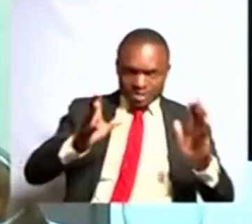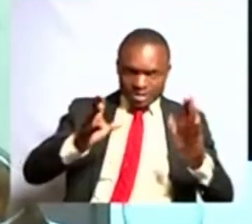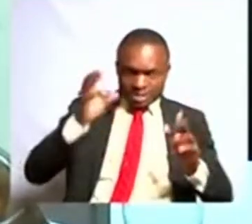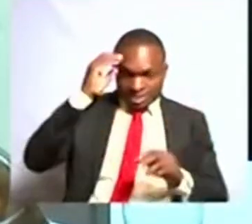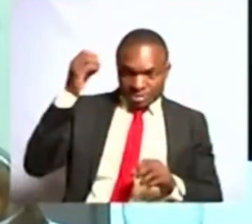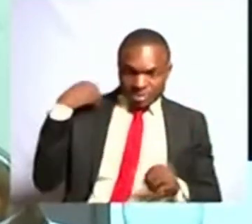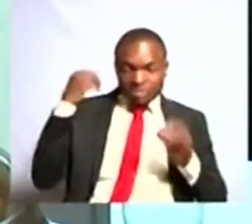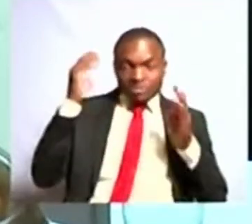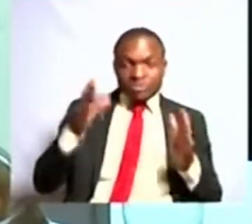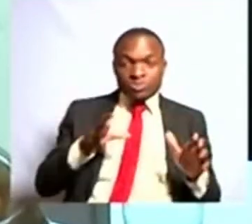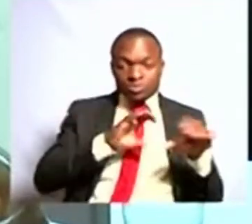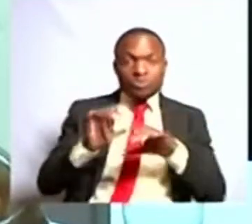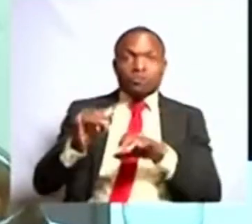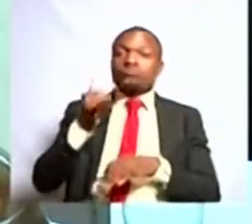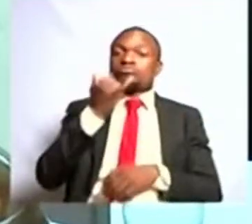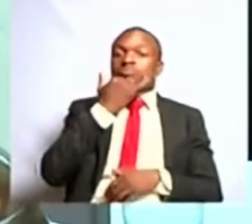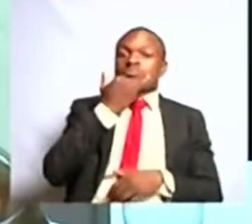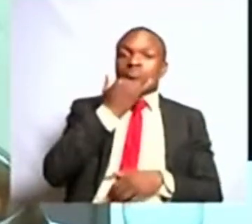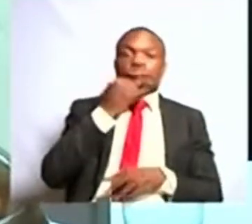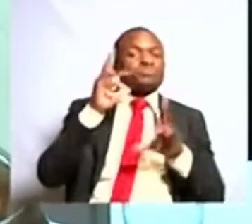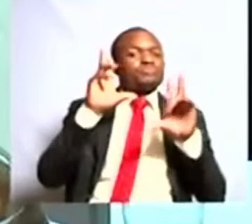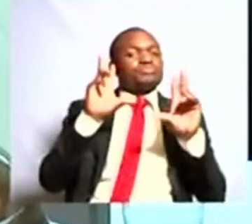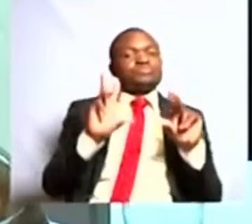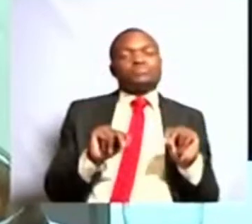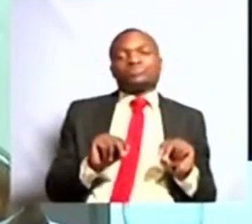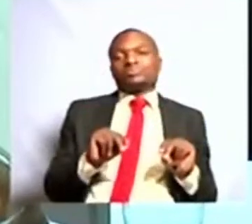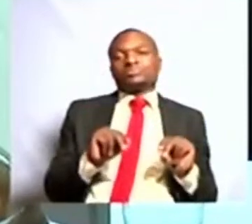There was no prescribed